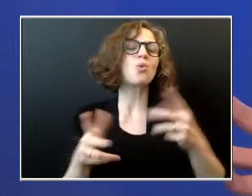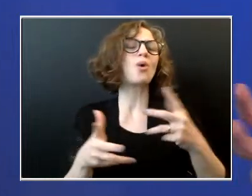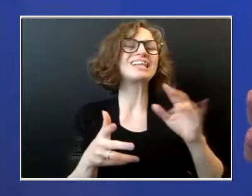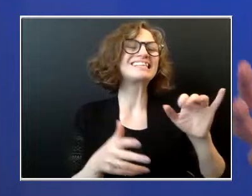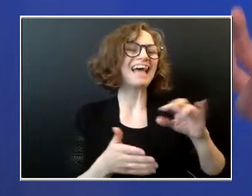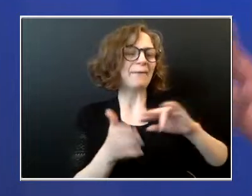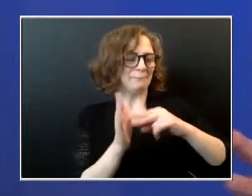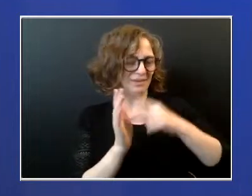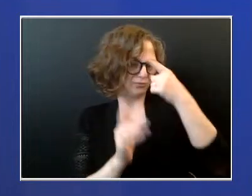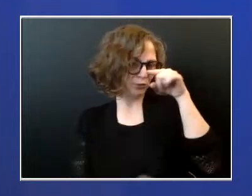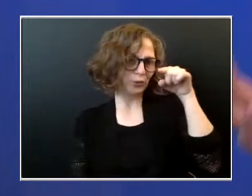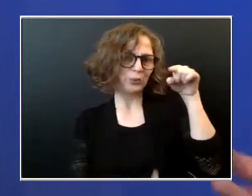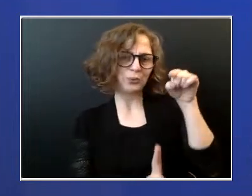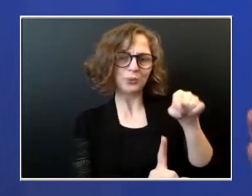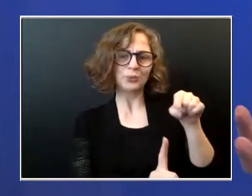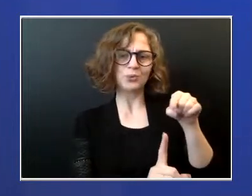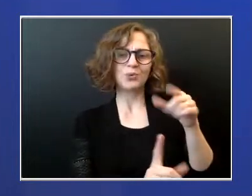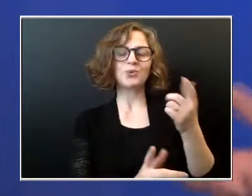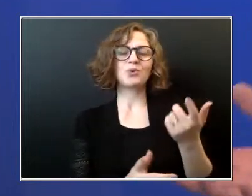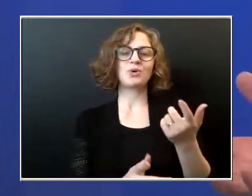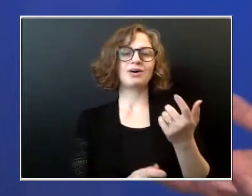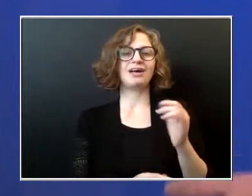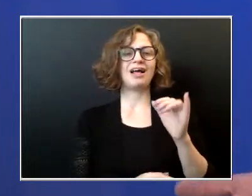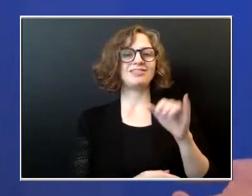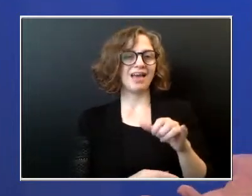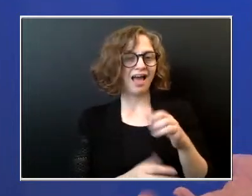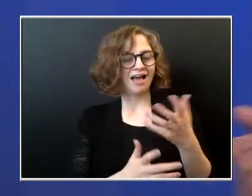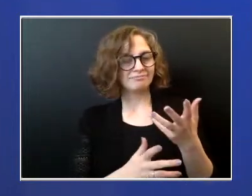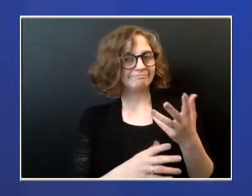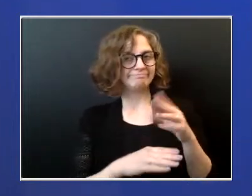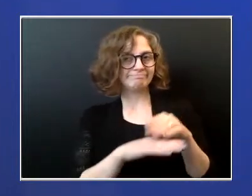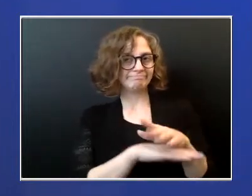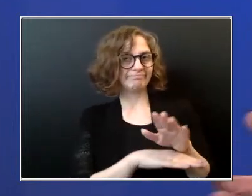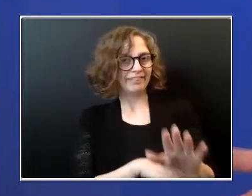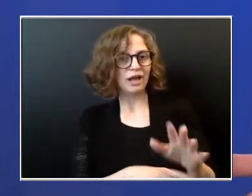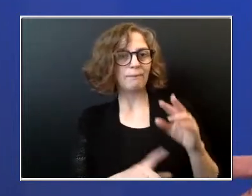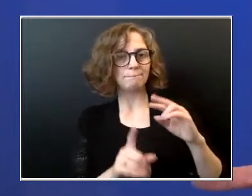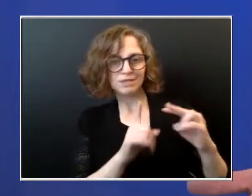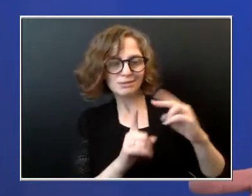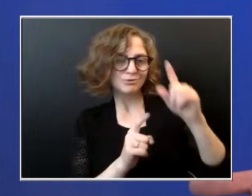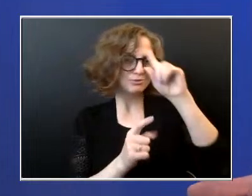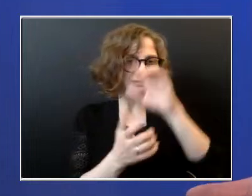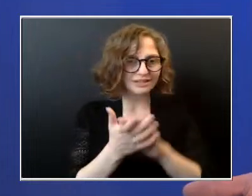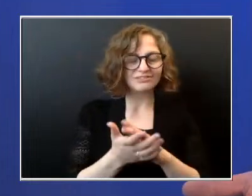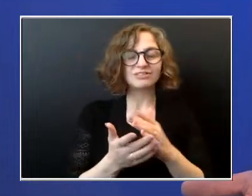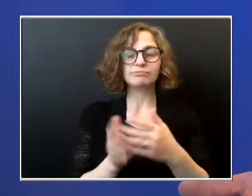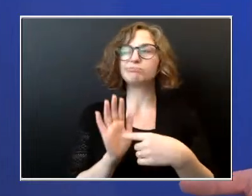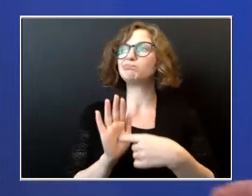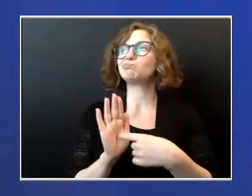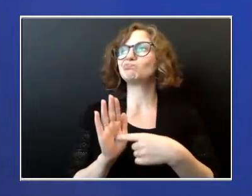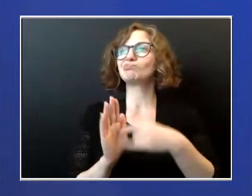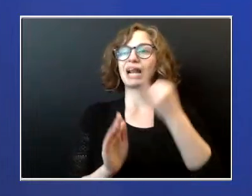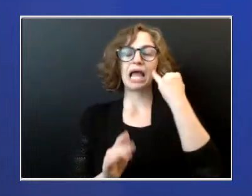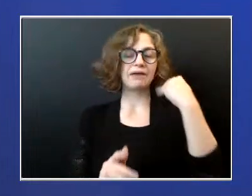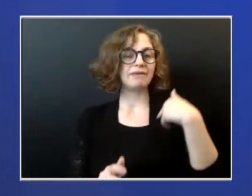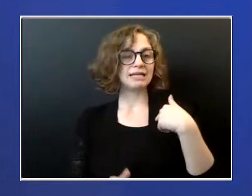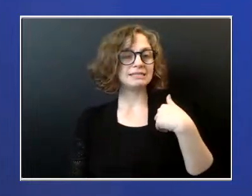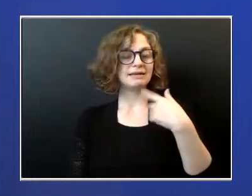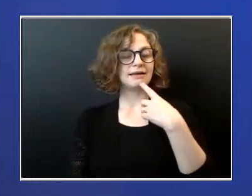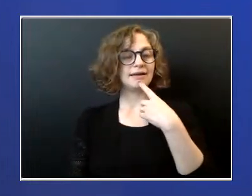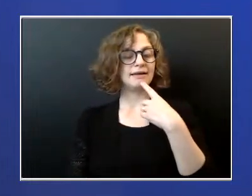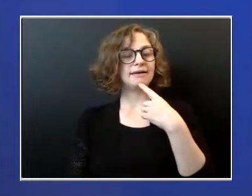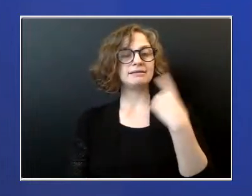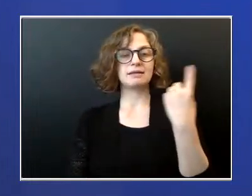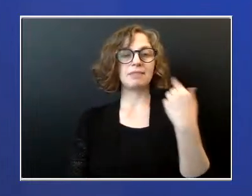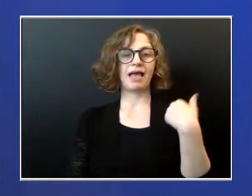that individual's perceptions, beliefs. For example, if I say something has a 50-50 risk, an individual may view